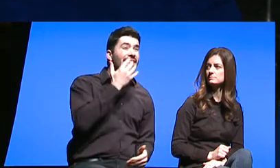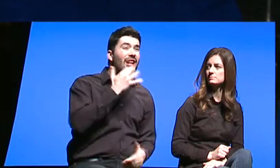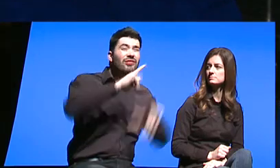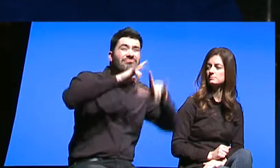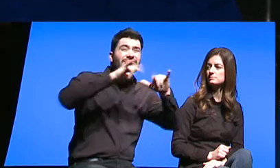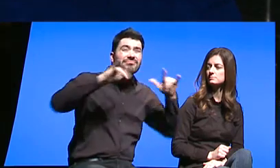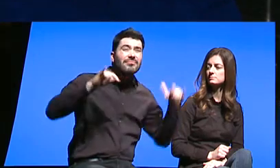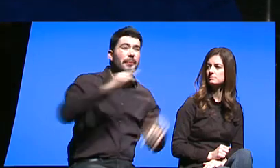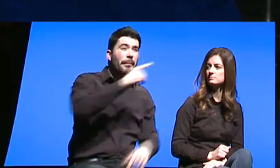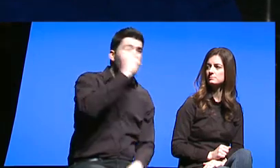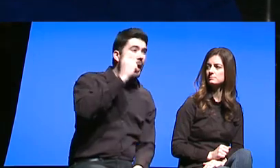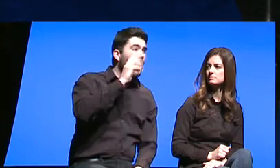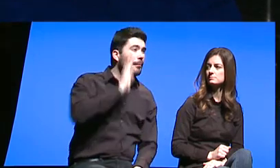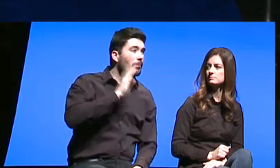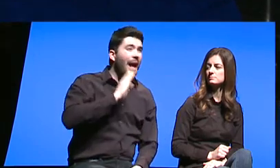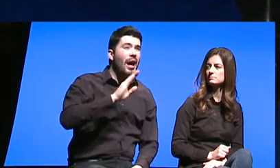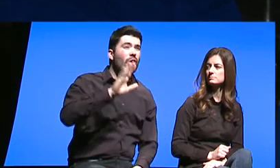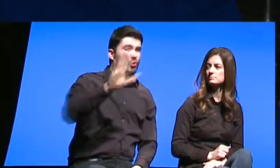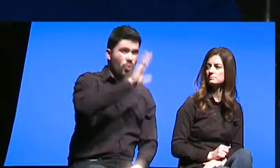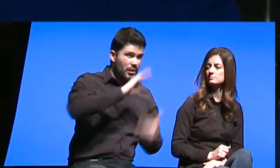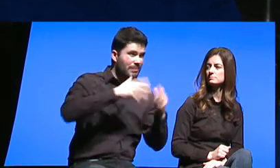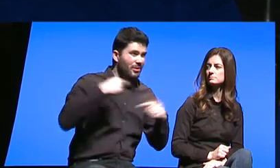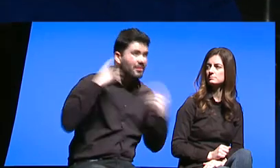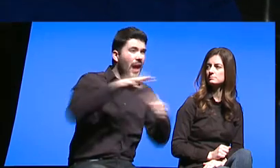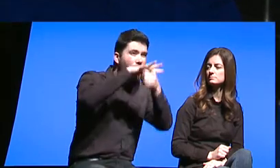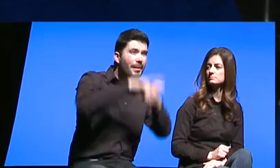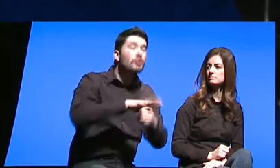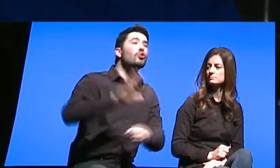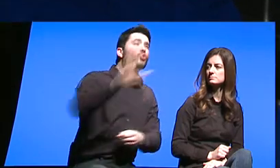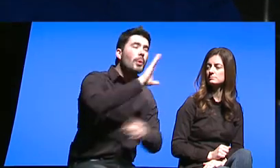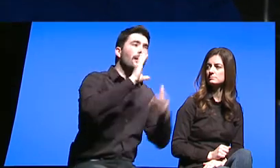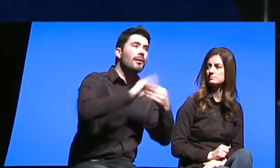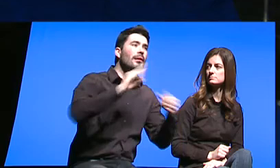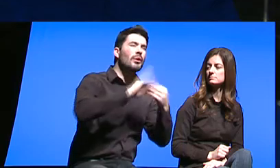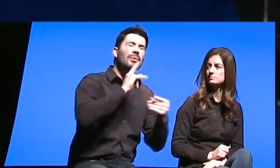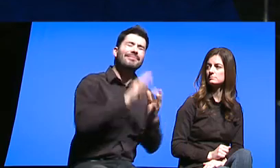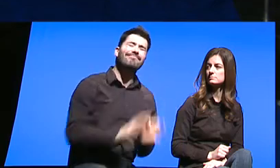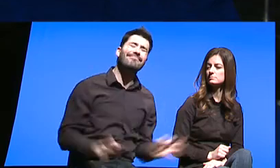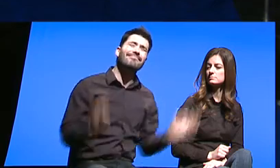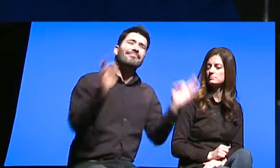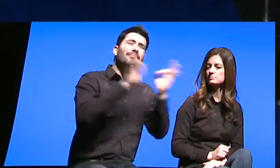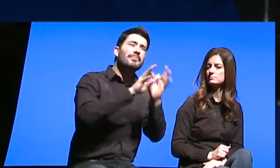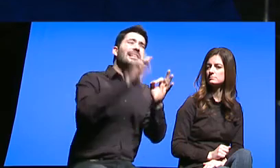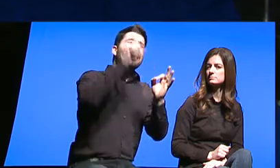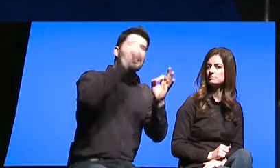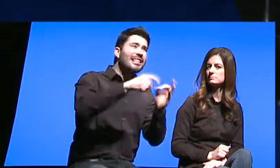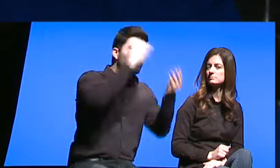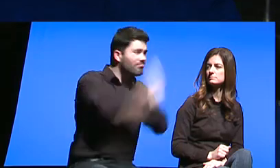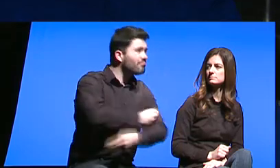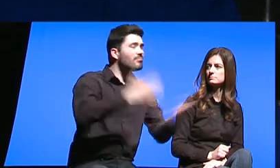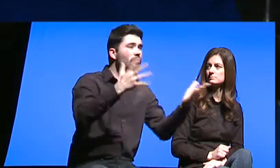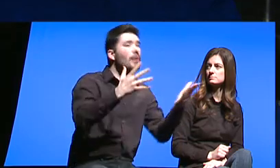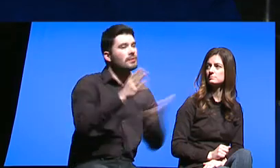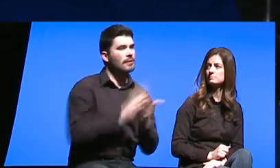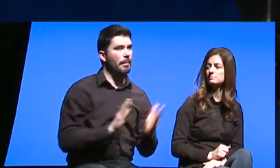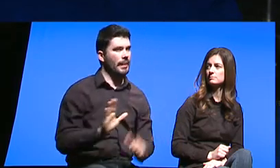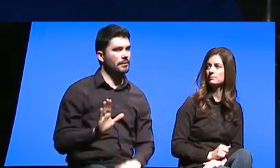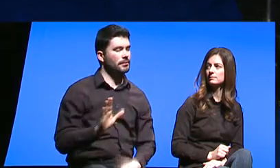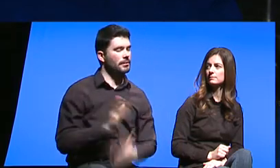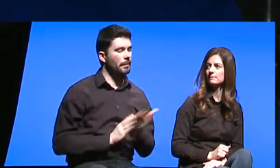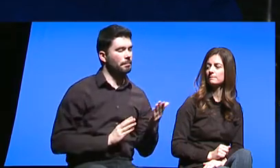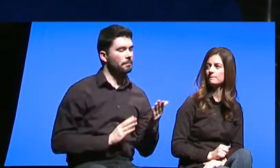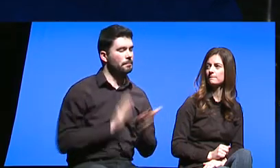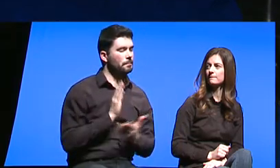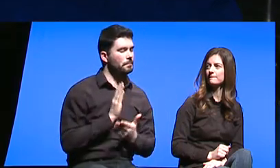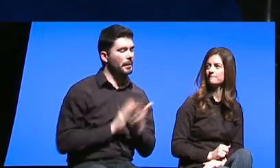oppressed communities, what you have to say is so important and needs to be heard. And everything you have to say, well, some things, everything you have to say is